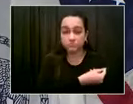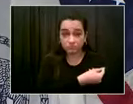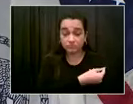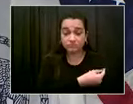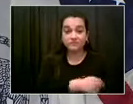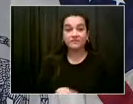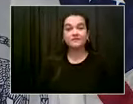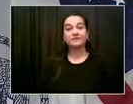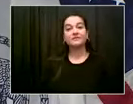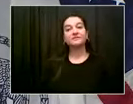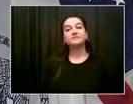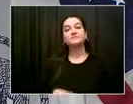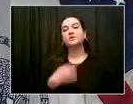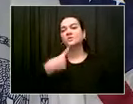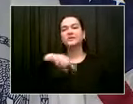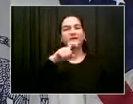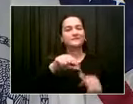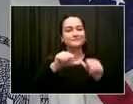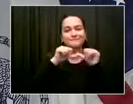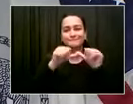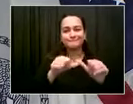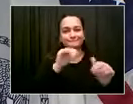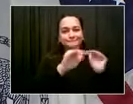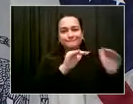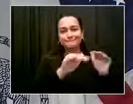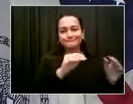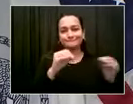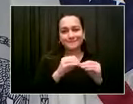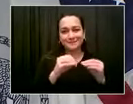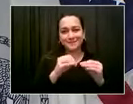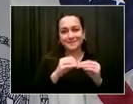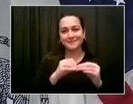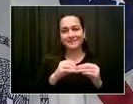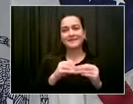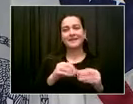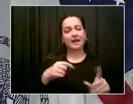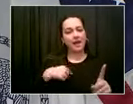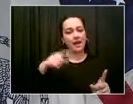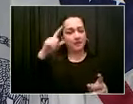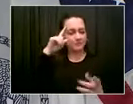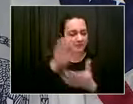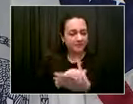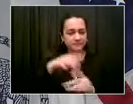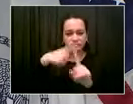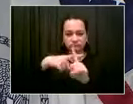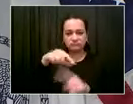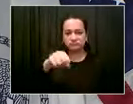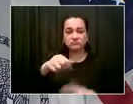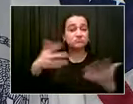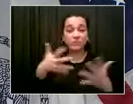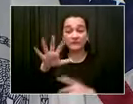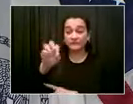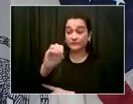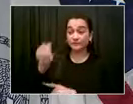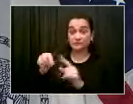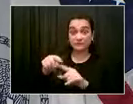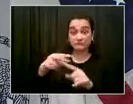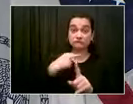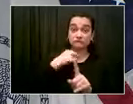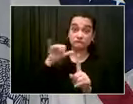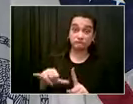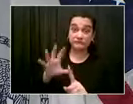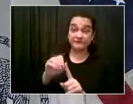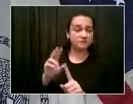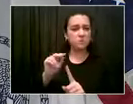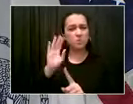up. Go ahead, Jessica. Okay, and can you promise that there will no longer be Zoom in